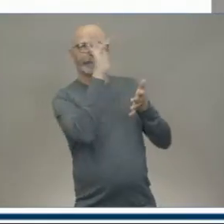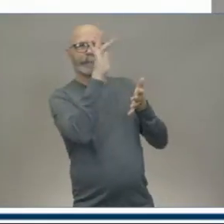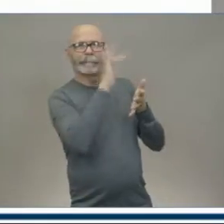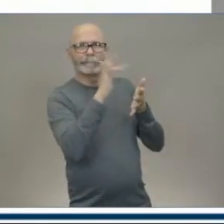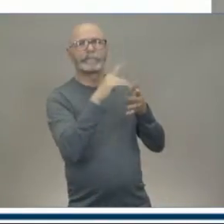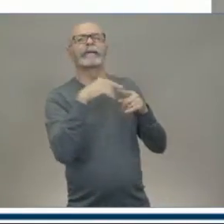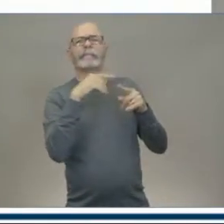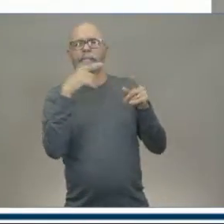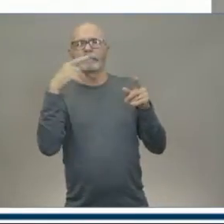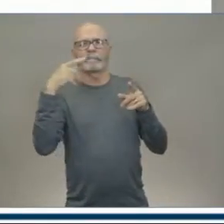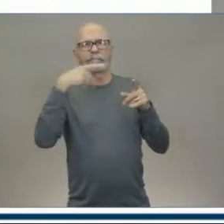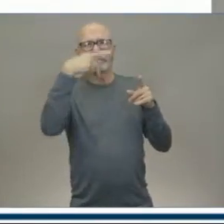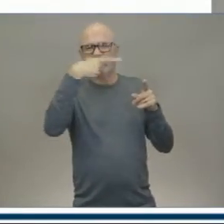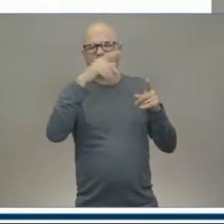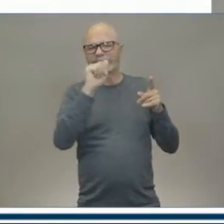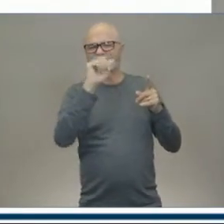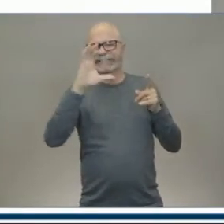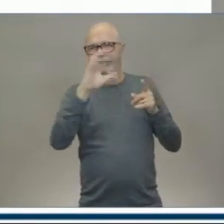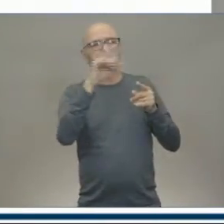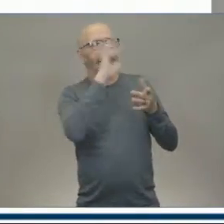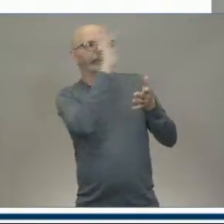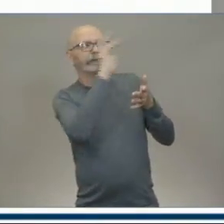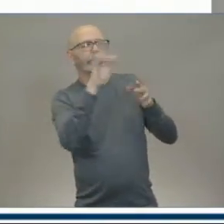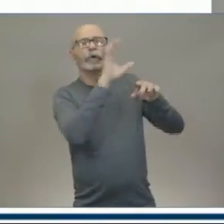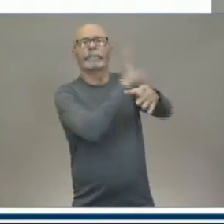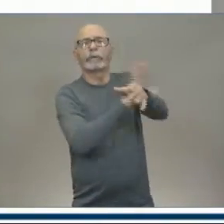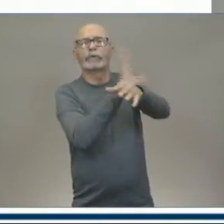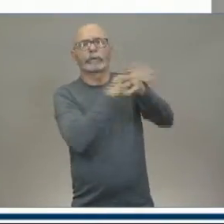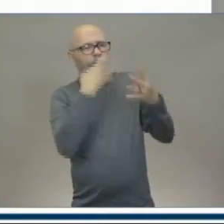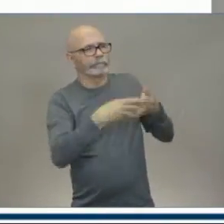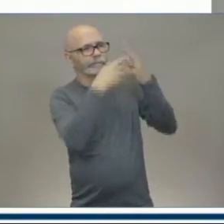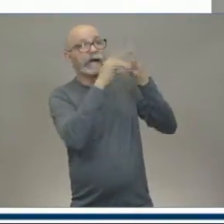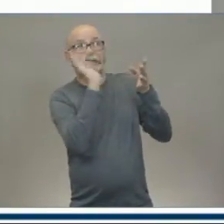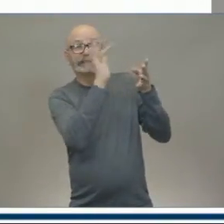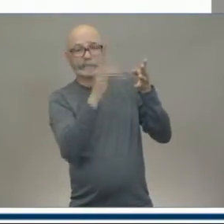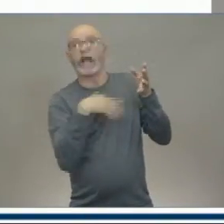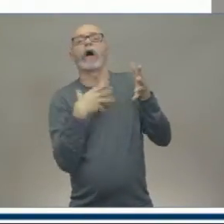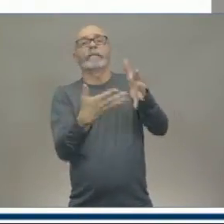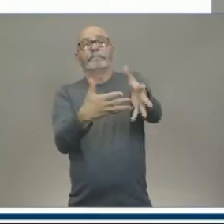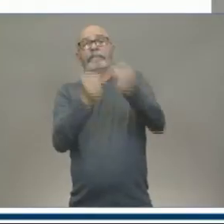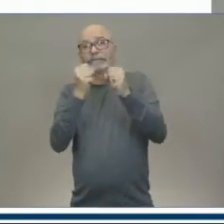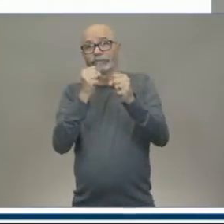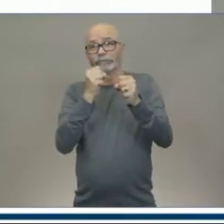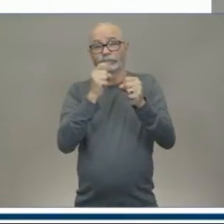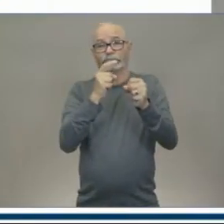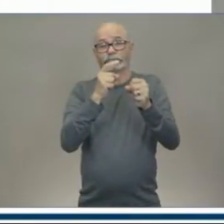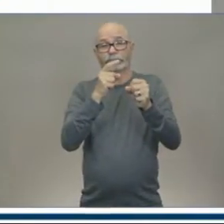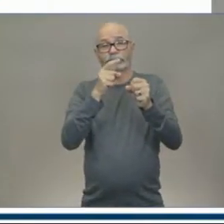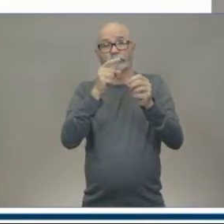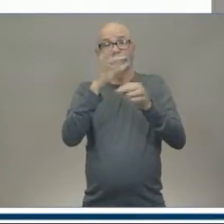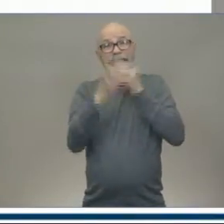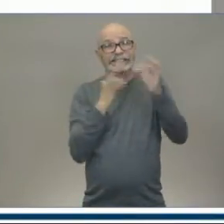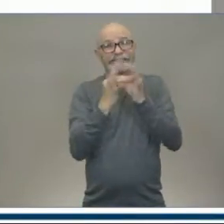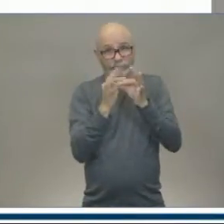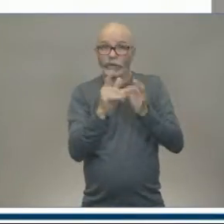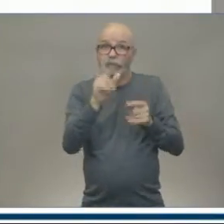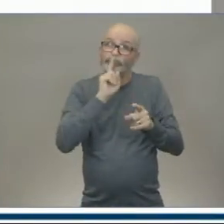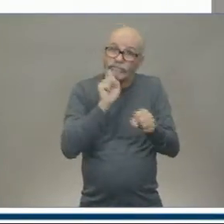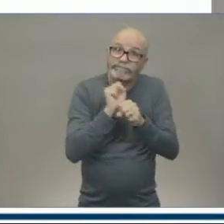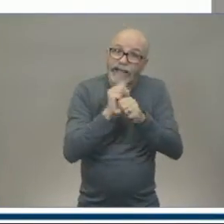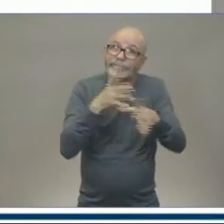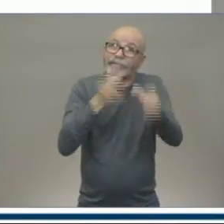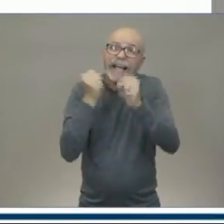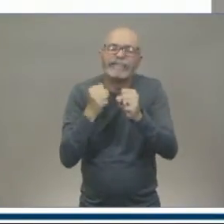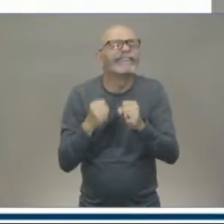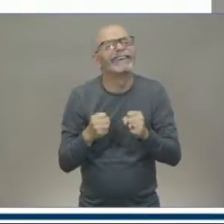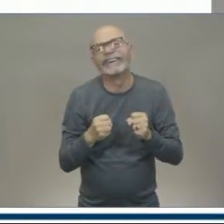the logistics and the issues around the rapid tests, and they're not as rapid as you think. They still require somebody to be a swabber to take a